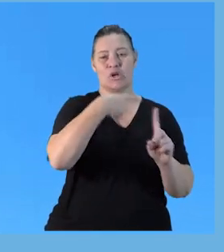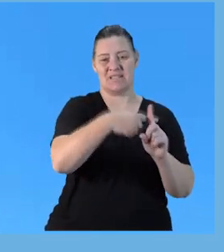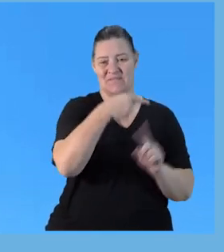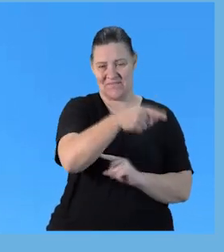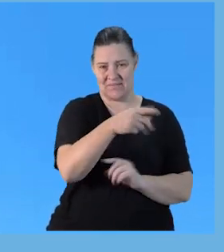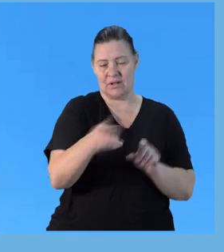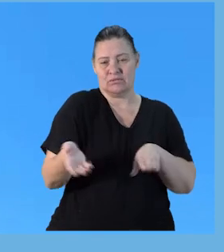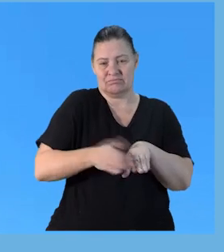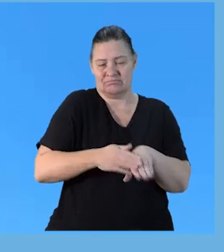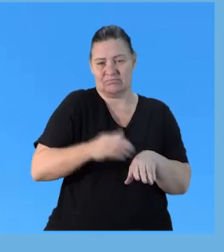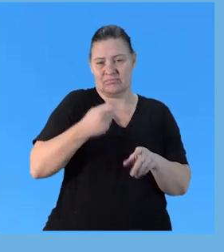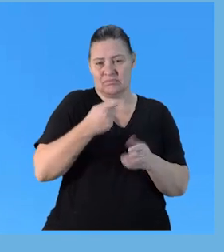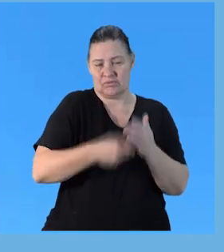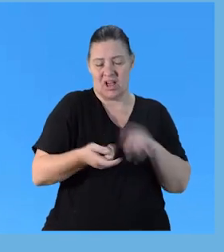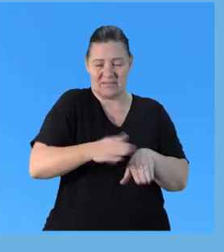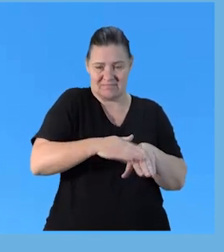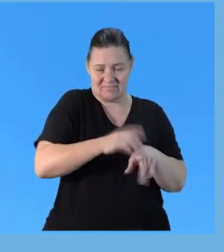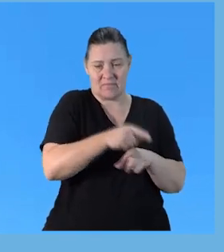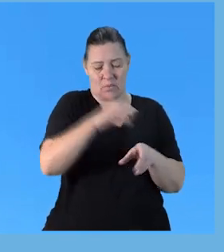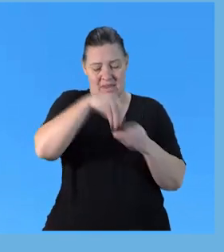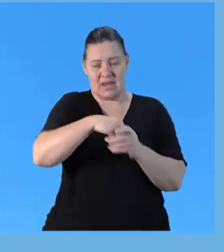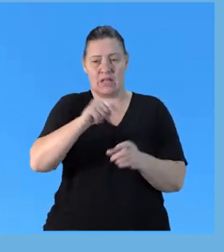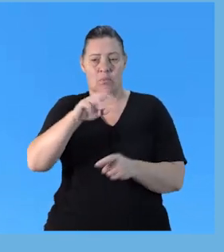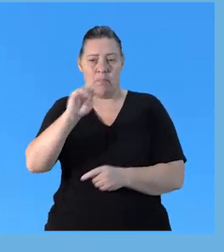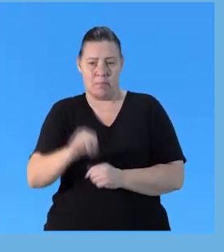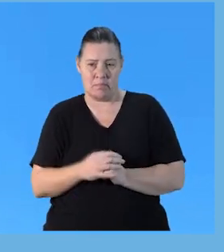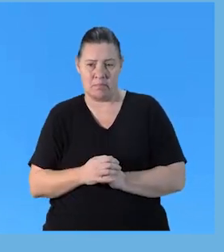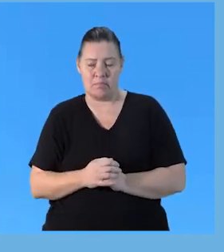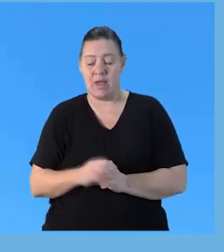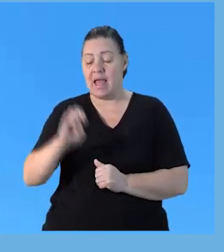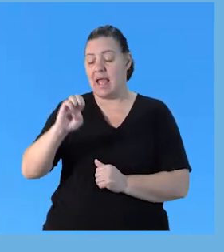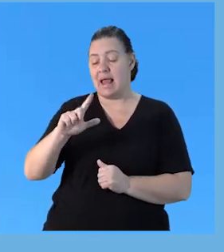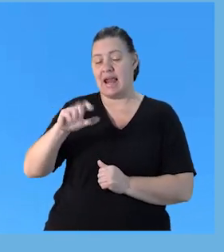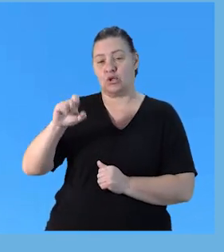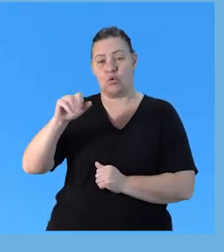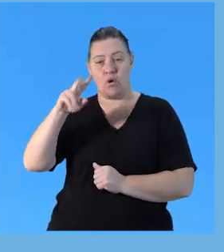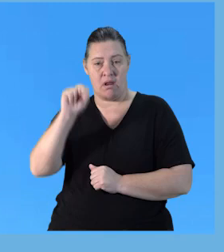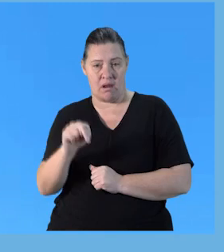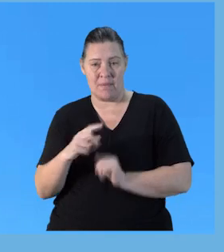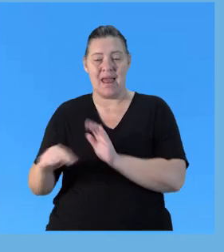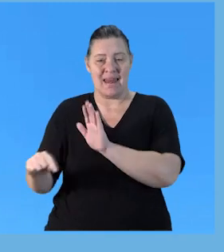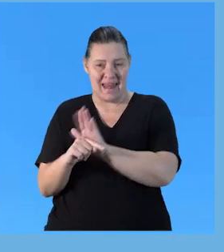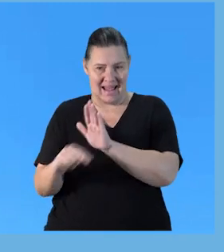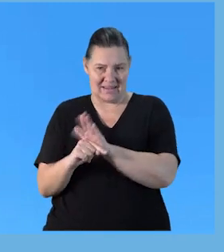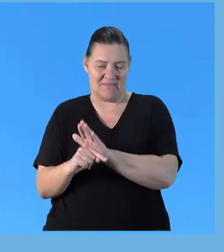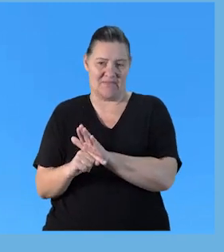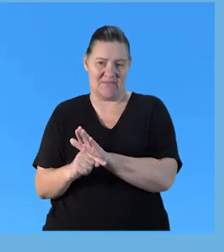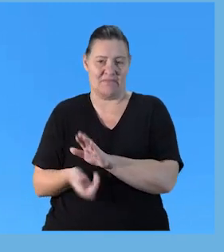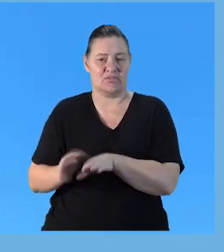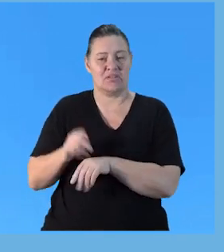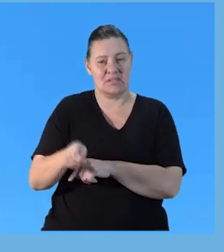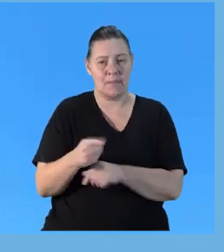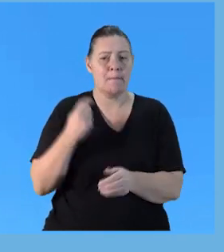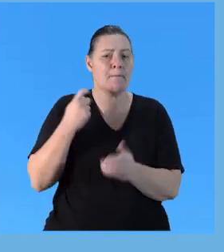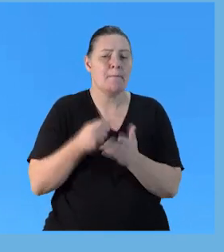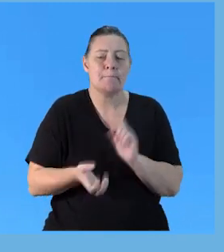is no disconnection of the 2 of the wires here. The current will then be able to flow from one terminal to the other terminal. We